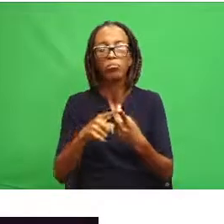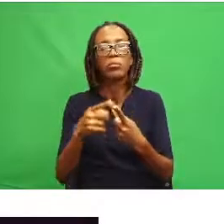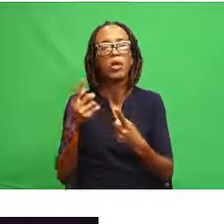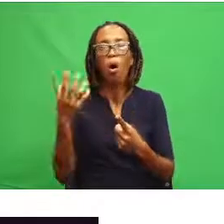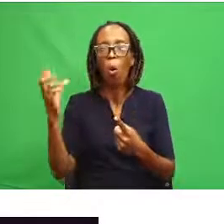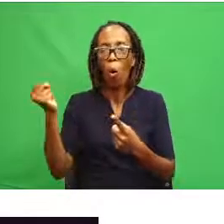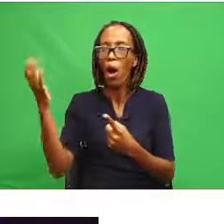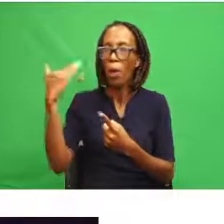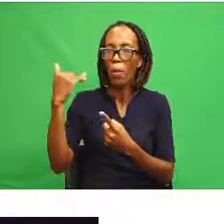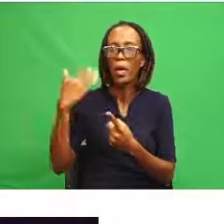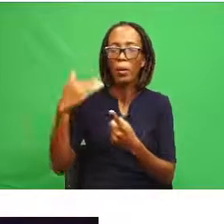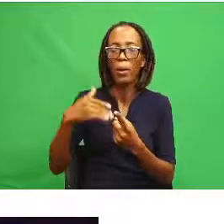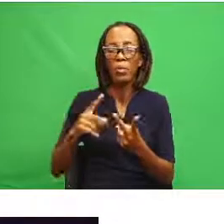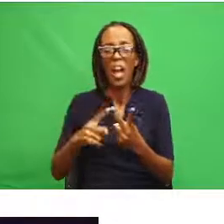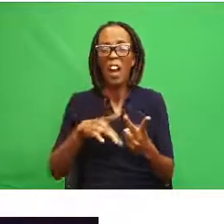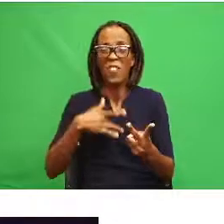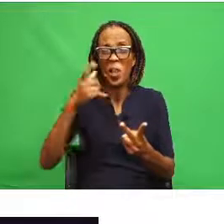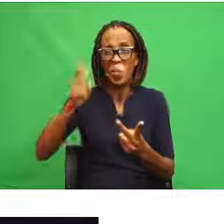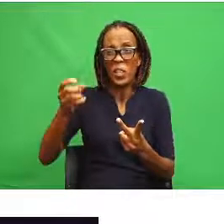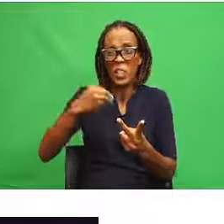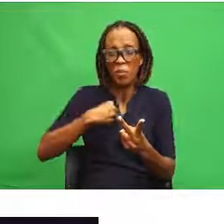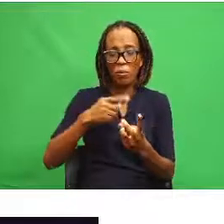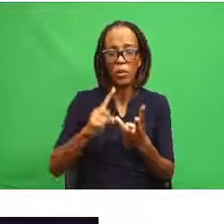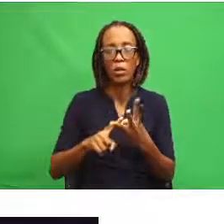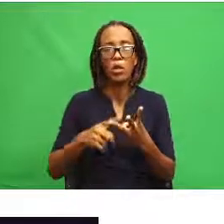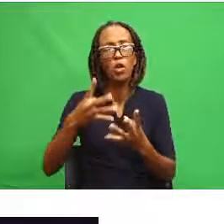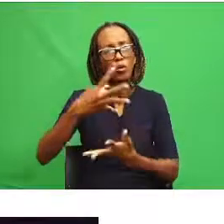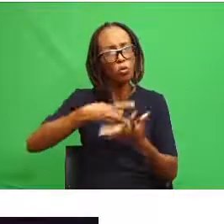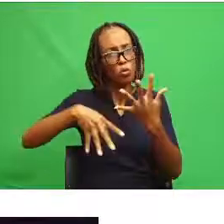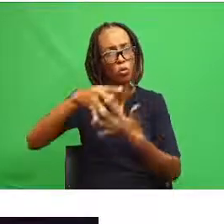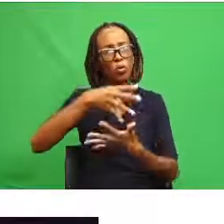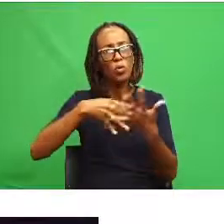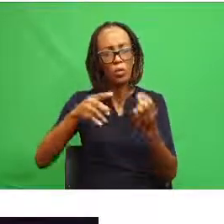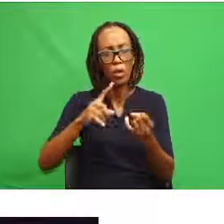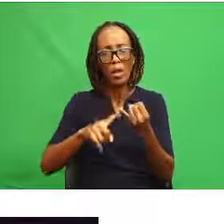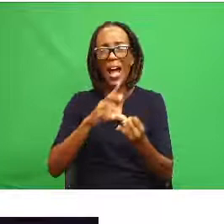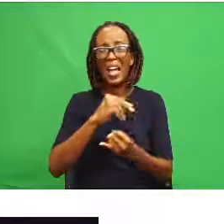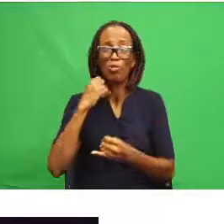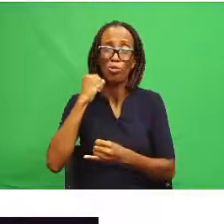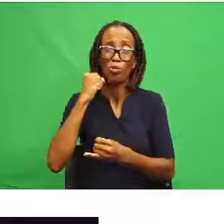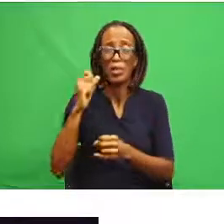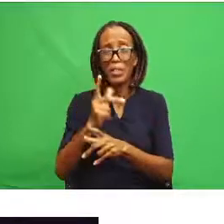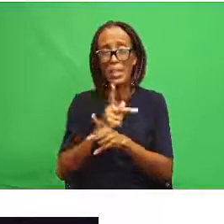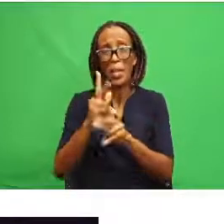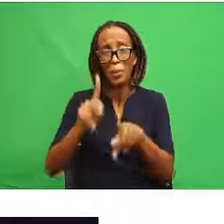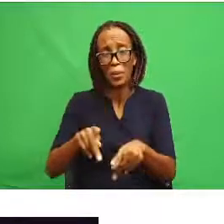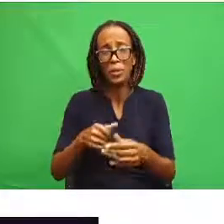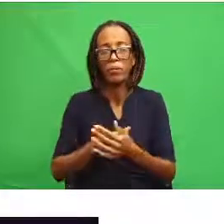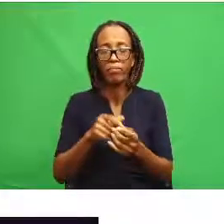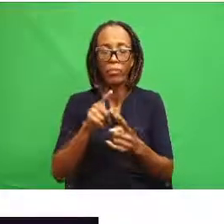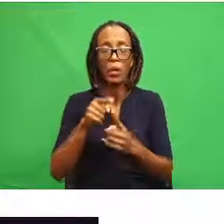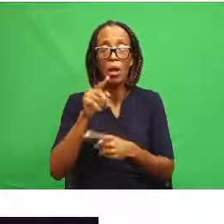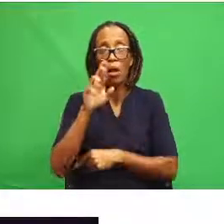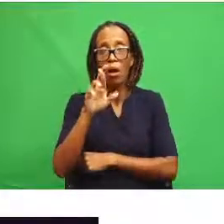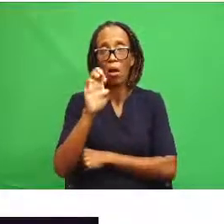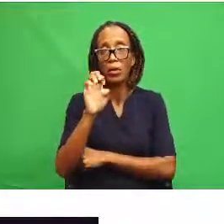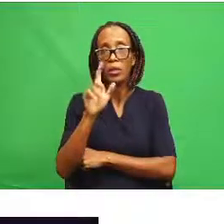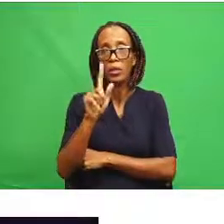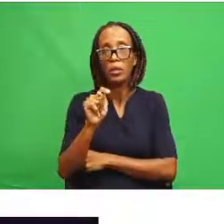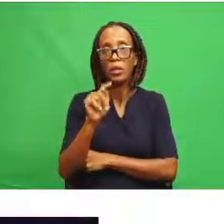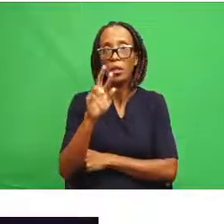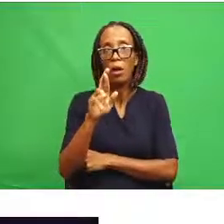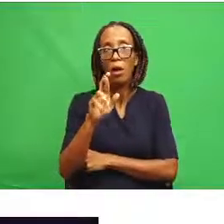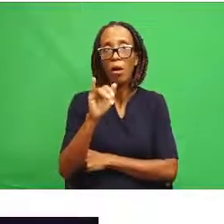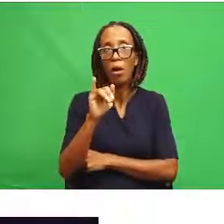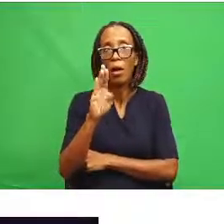retribution, entitlement, socialization, and caregiver stress. So retribution, as Mr. Polanyi shared